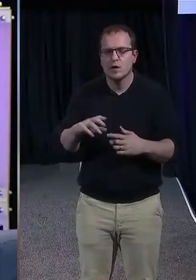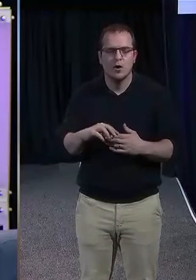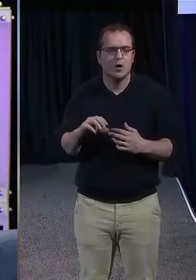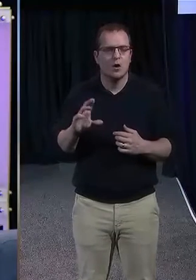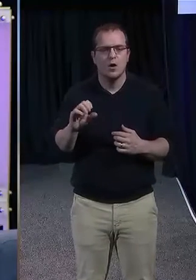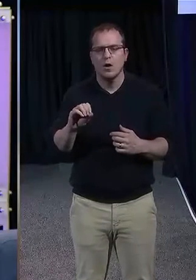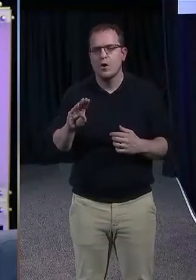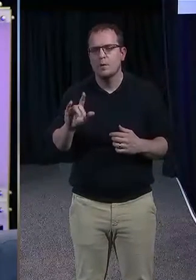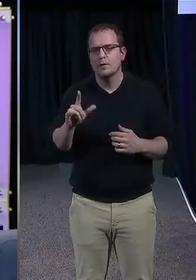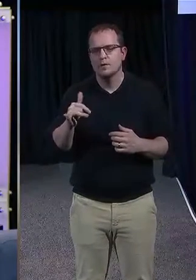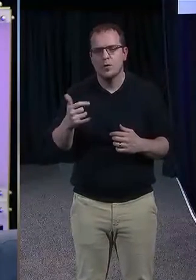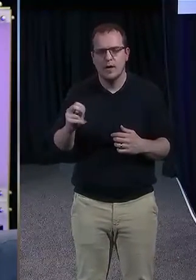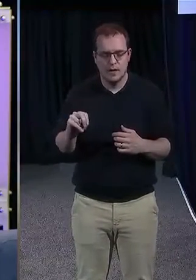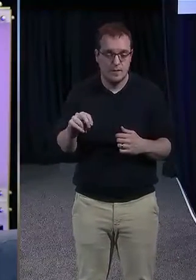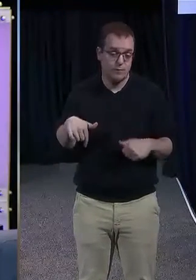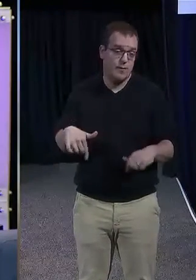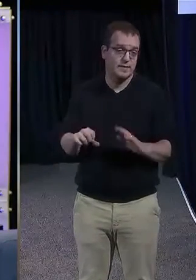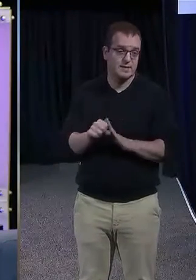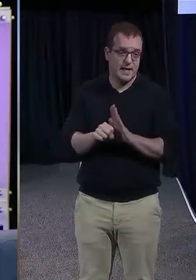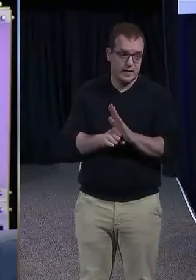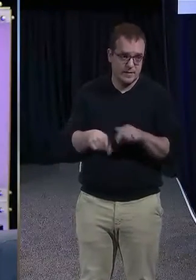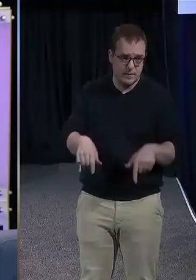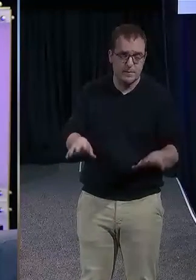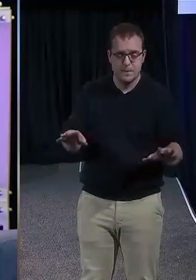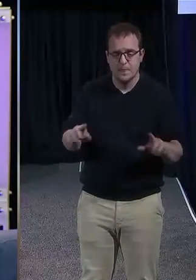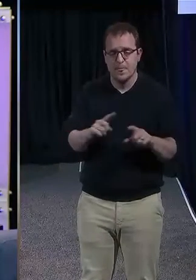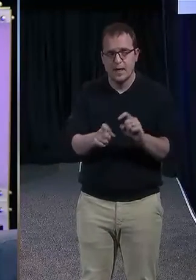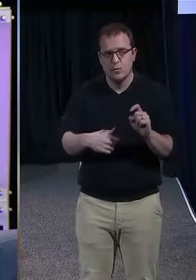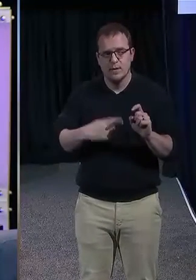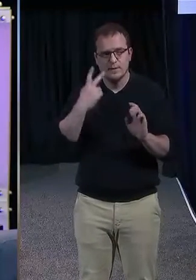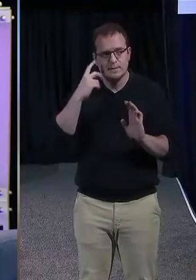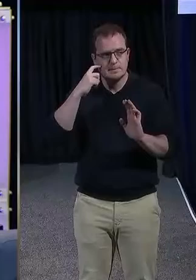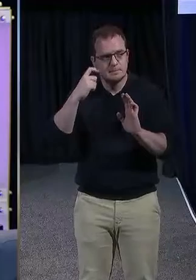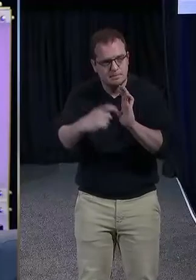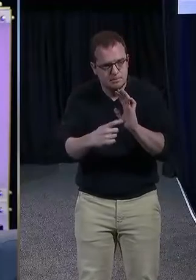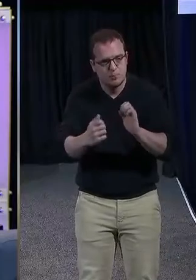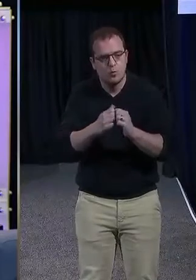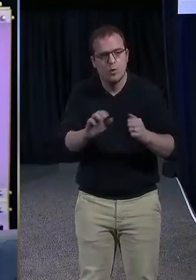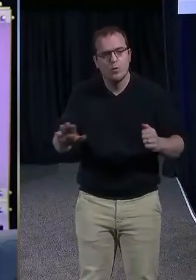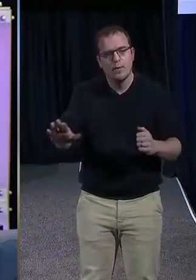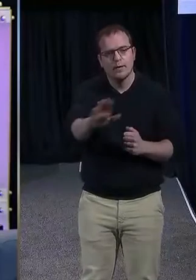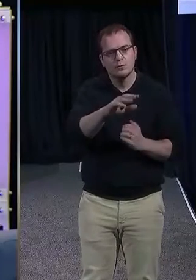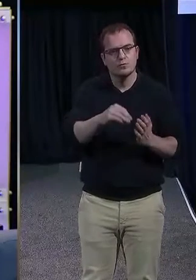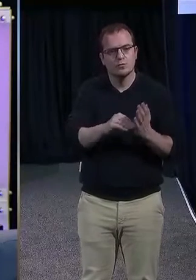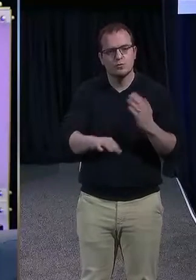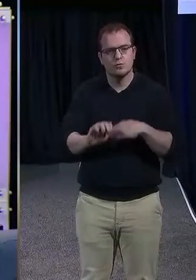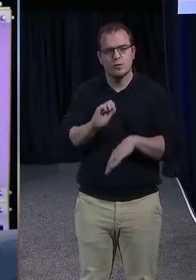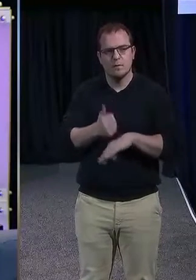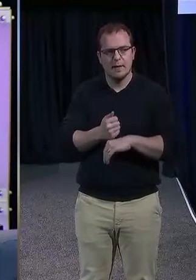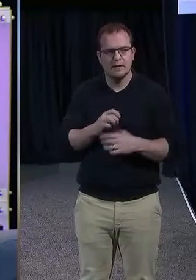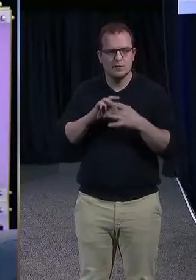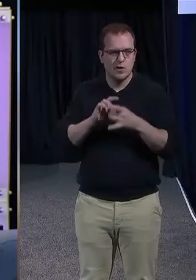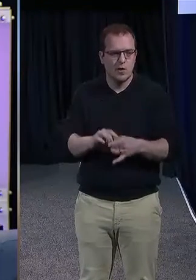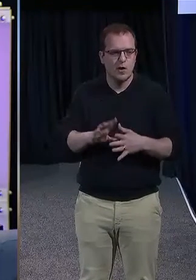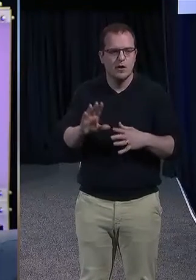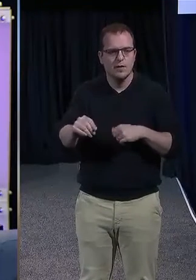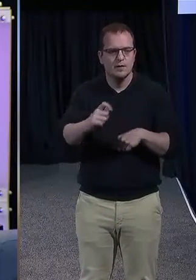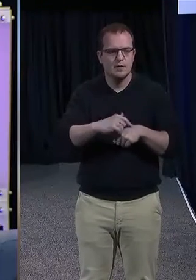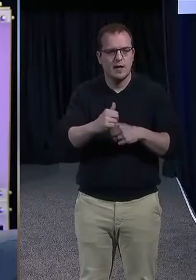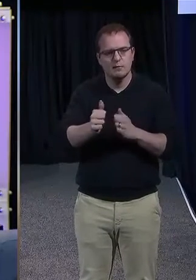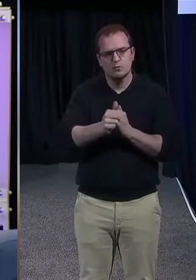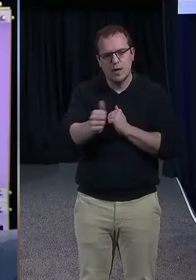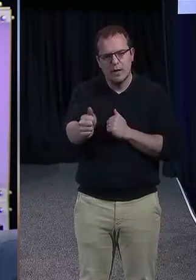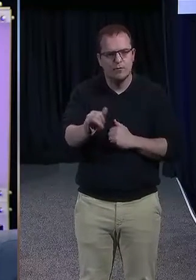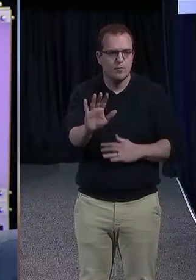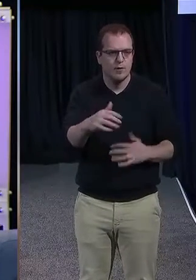in this state. And we see this with those students based on the distance traveled, their